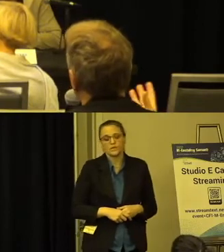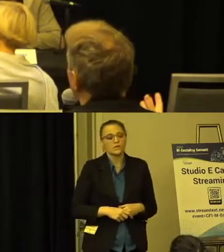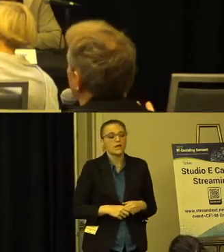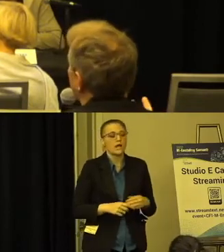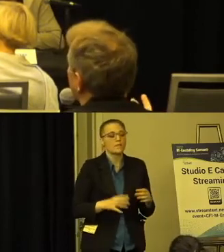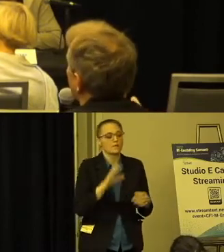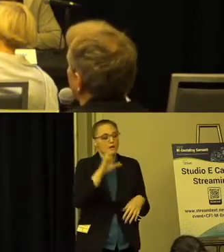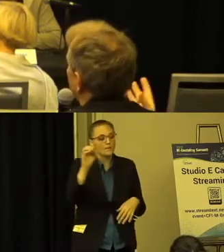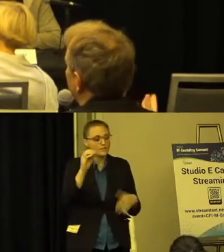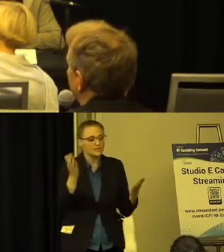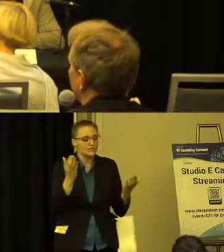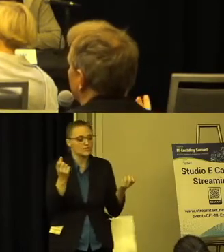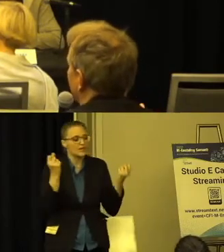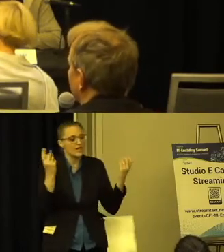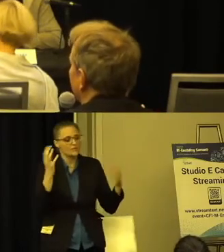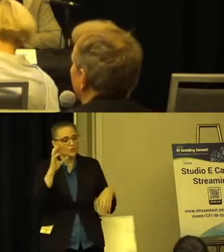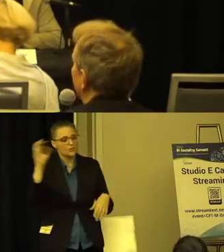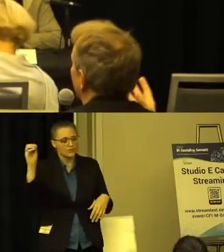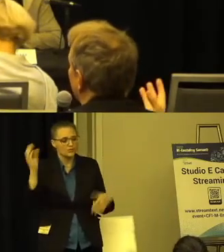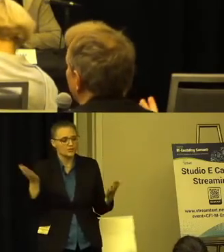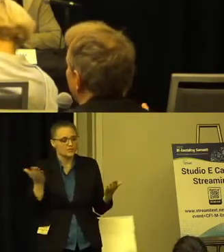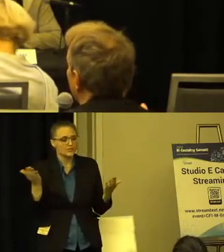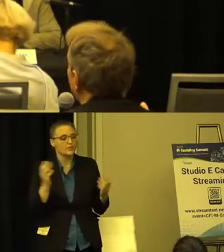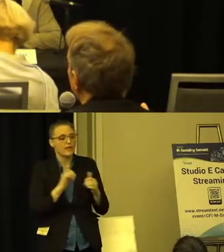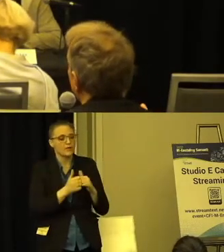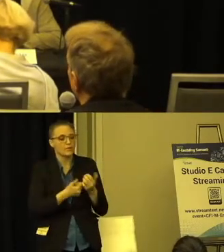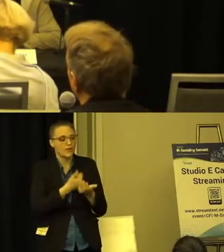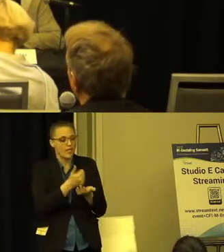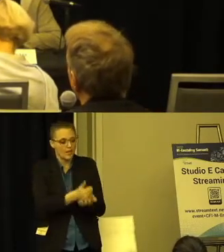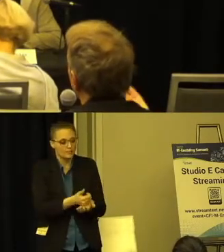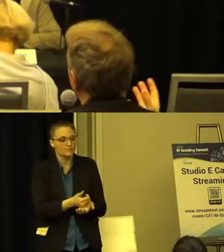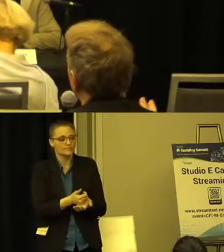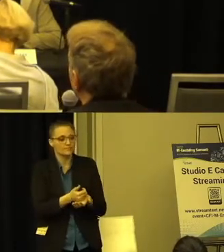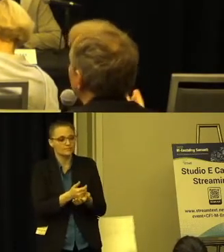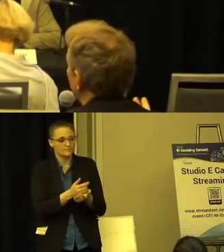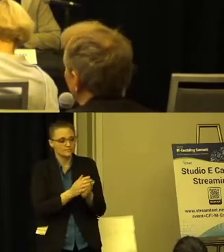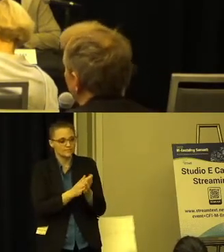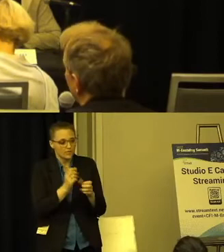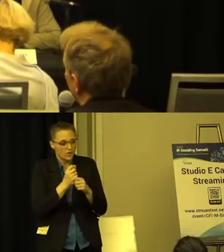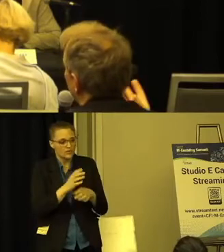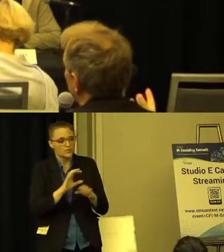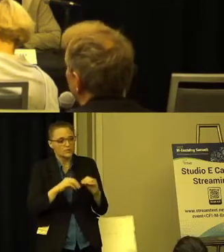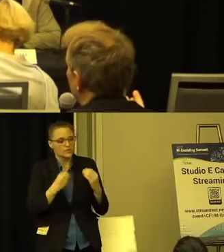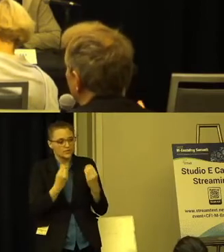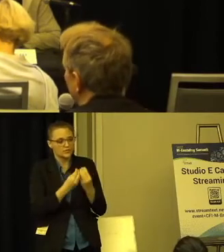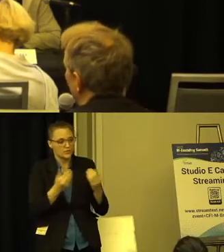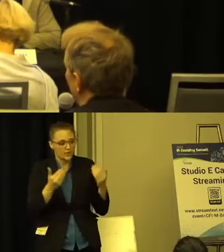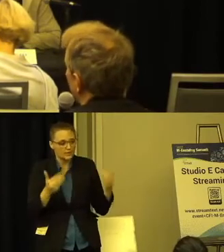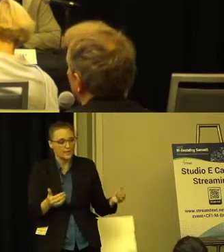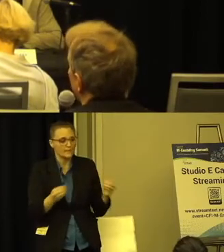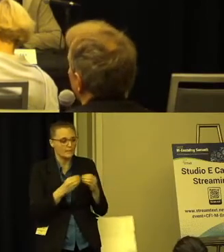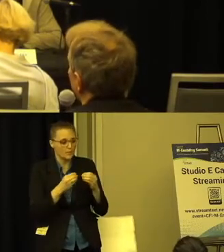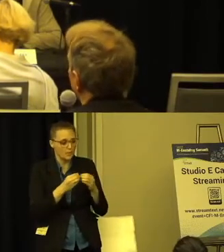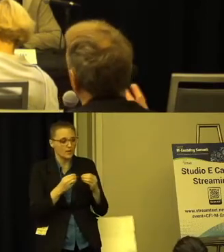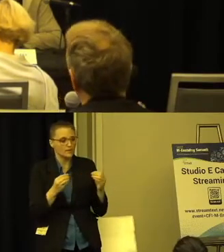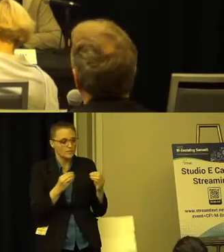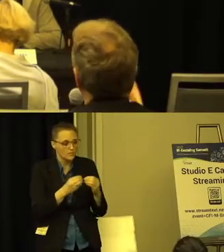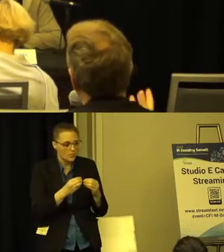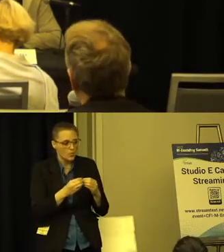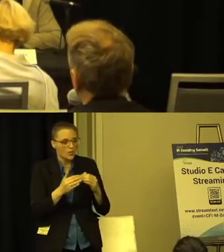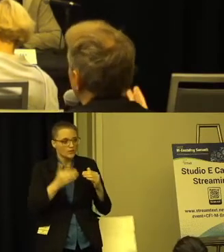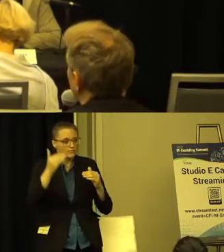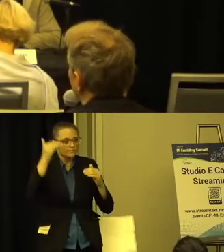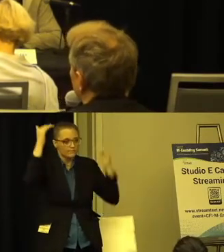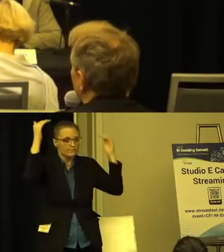can we do to light a fire under these organizations to commit more and to move the needle more to